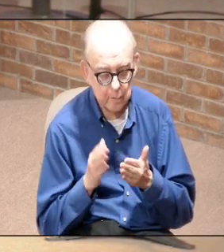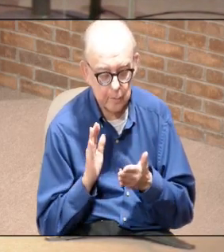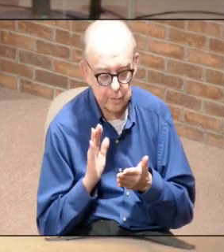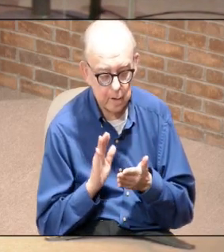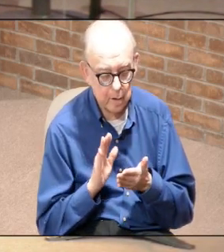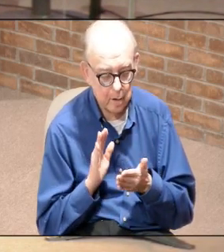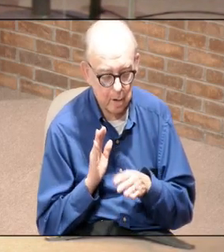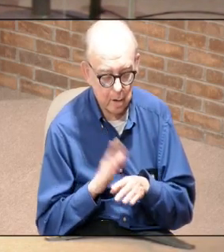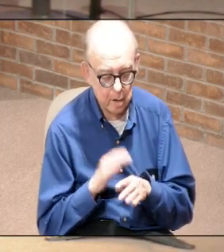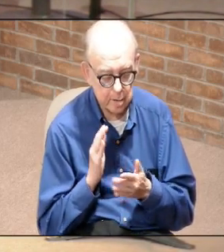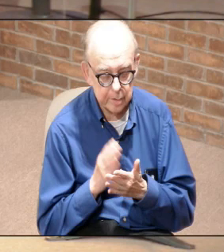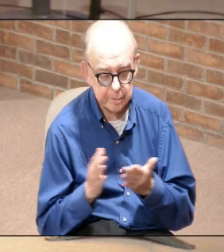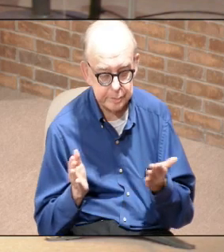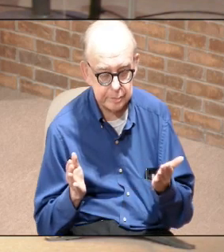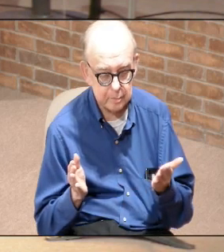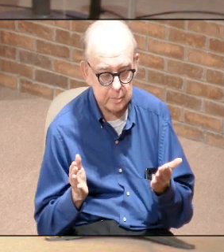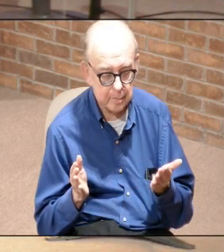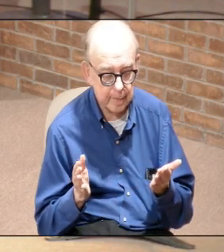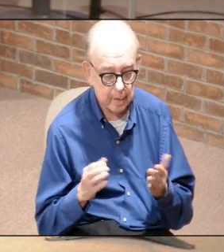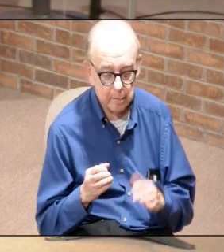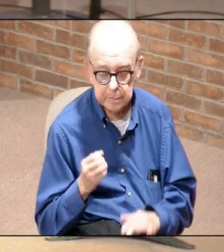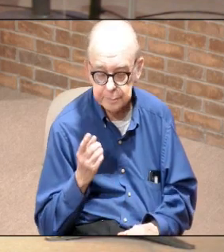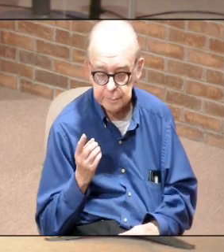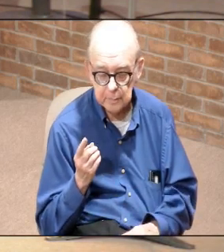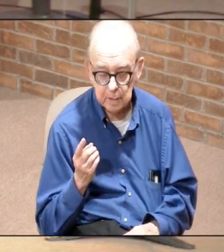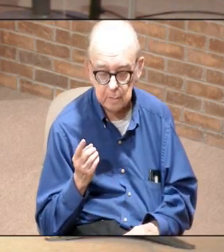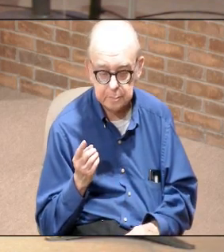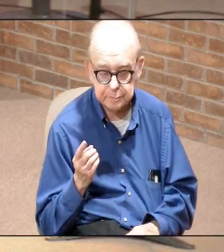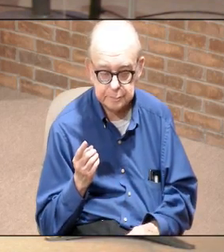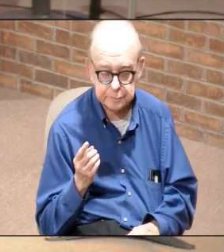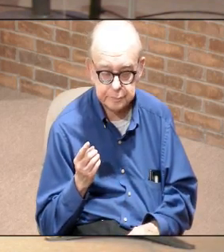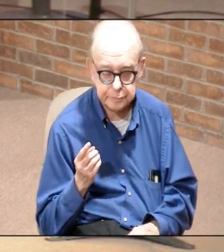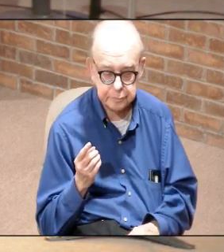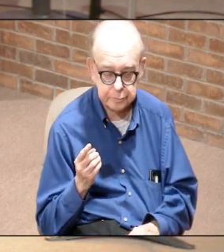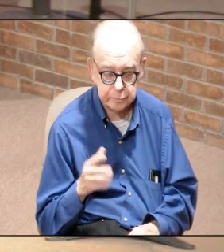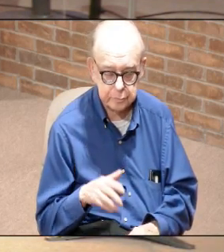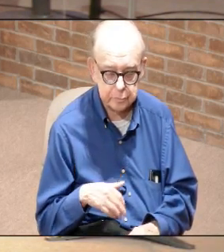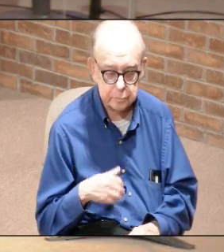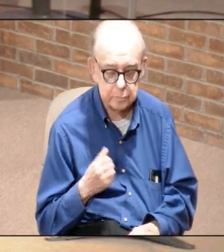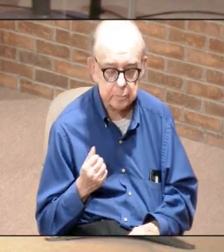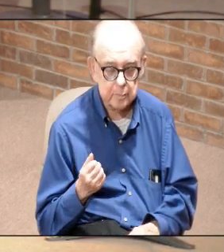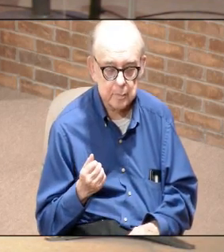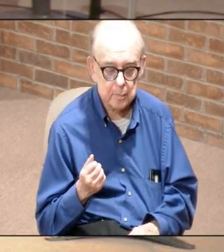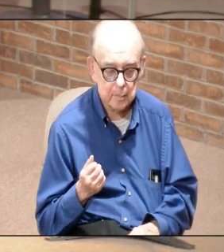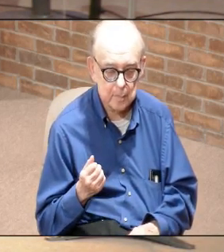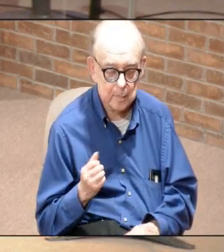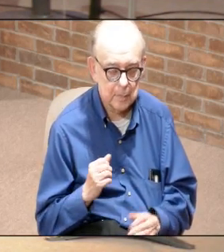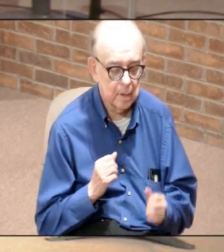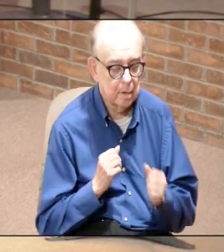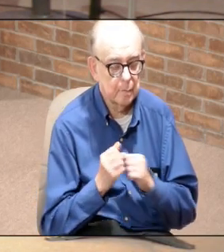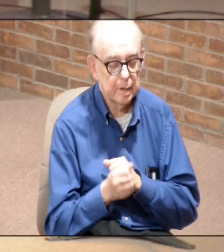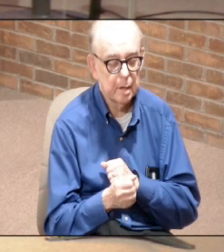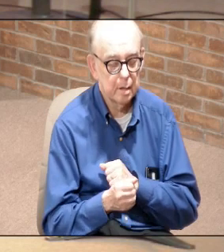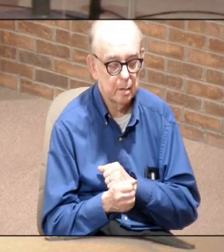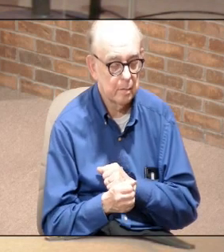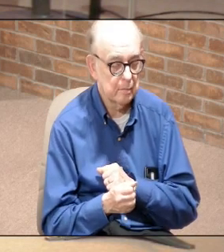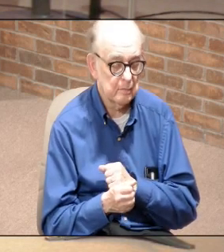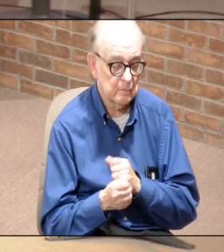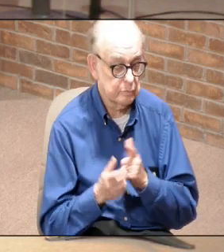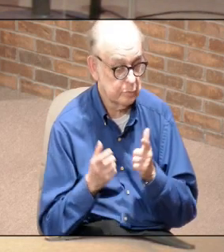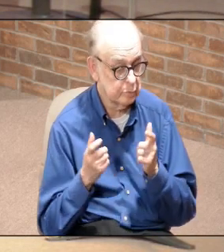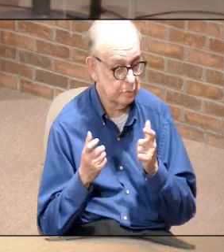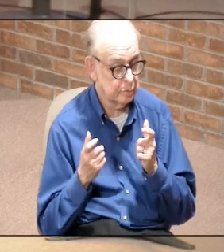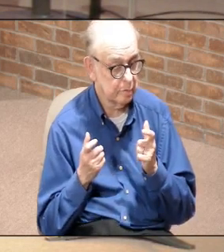something. And you realize that life passes by very